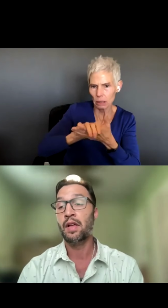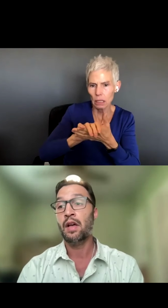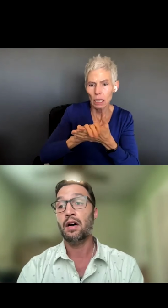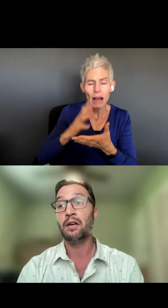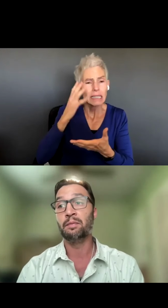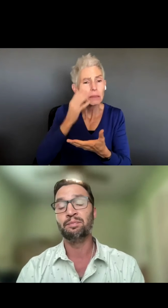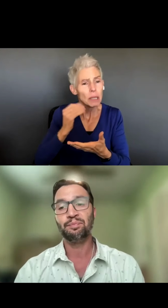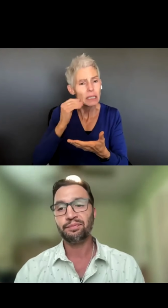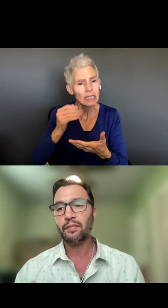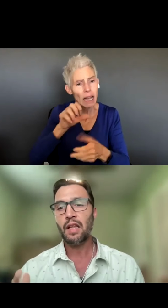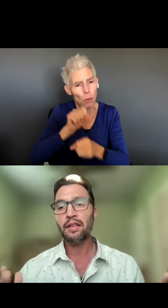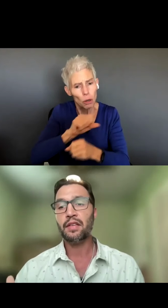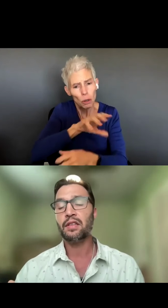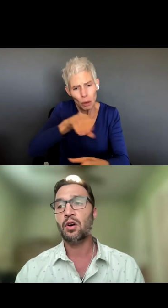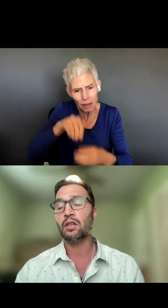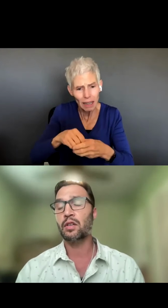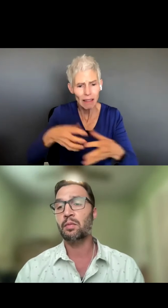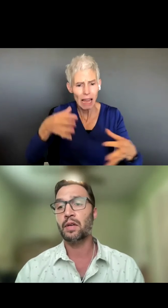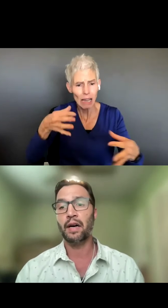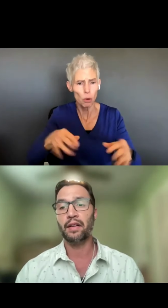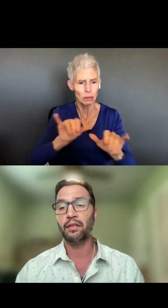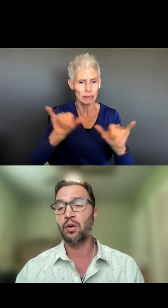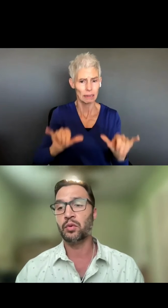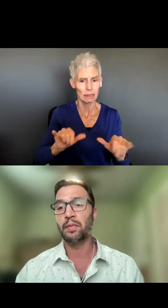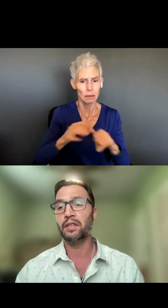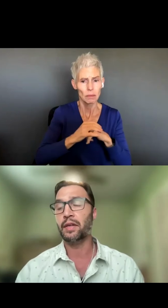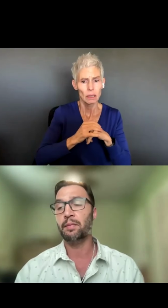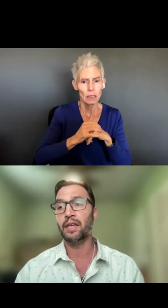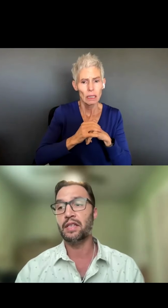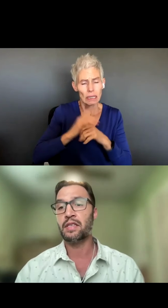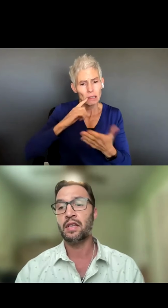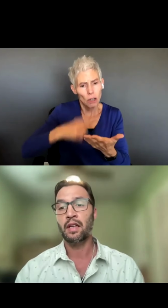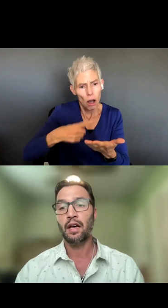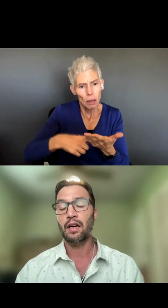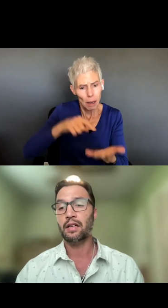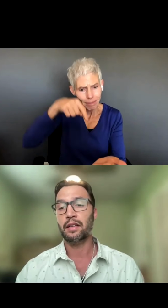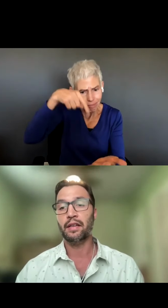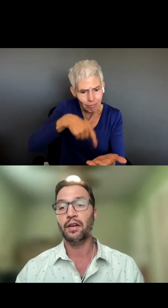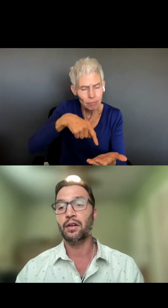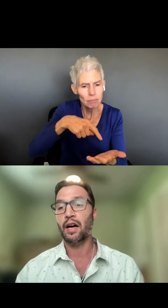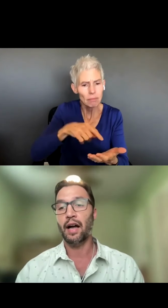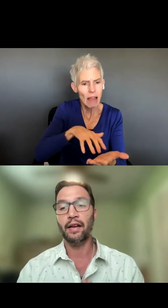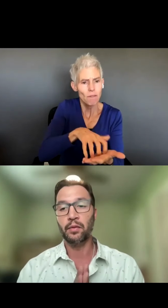system. To talk a little bit about the vulnerability piece,